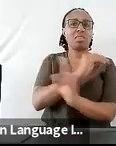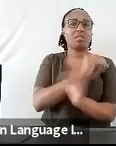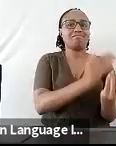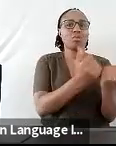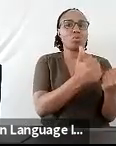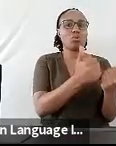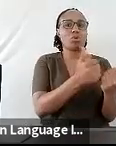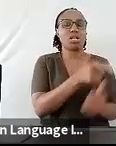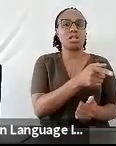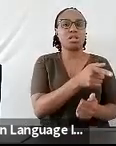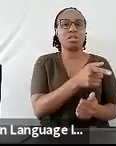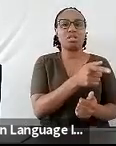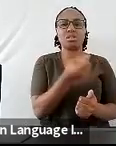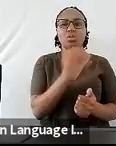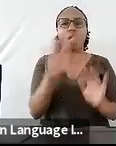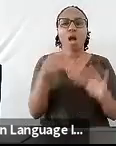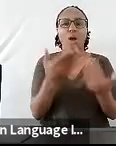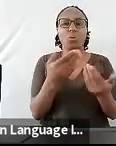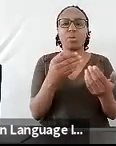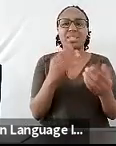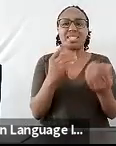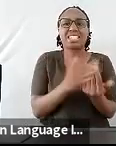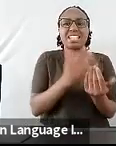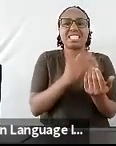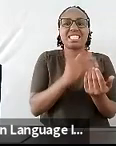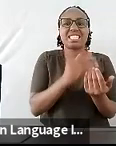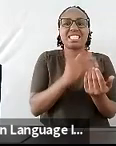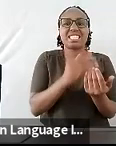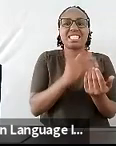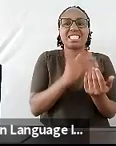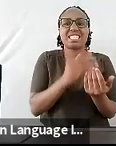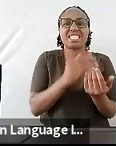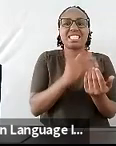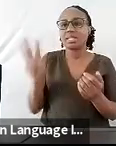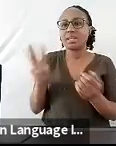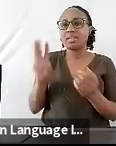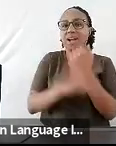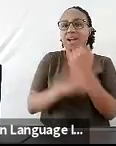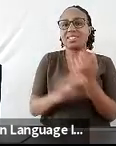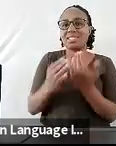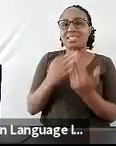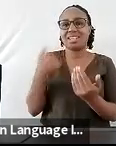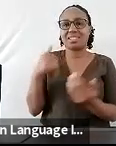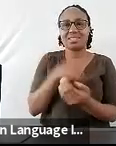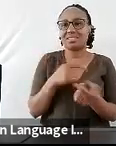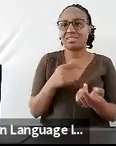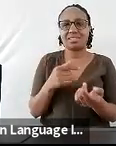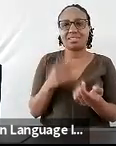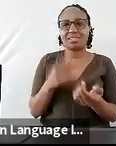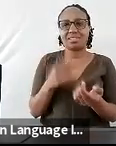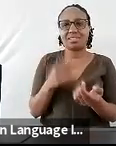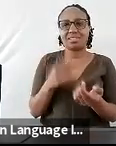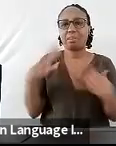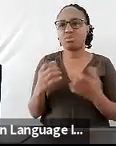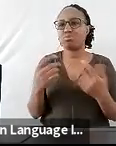is how Western countries treat us. But I think people just need to cut it out, basically. I know with